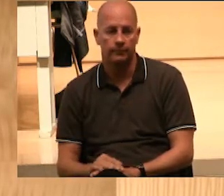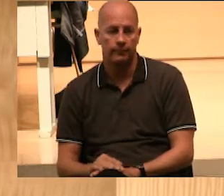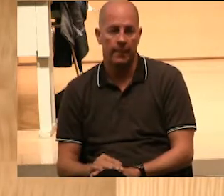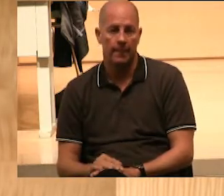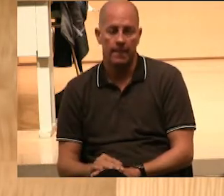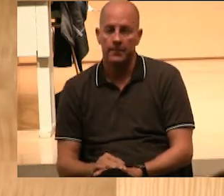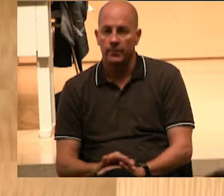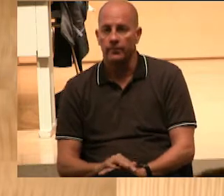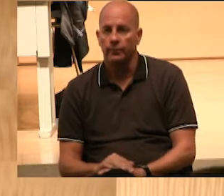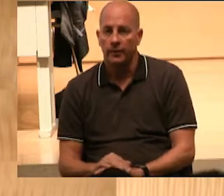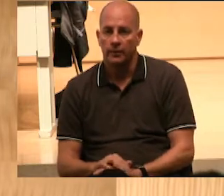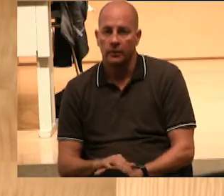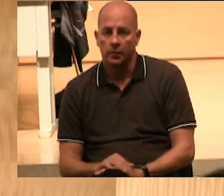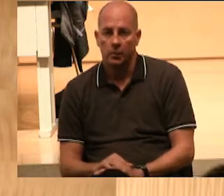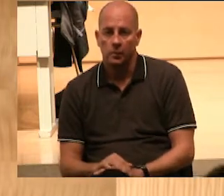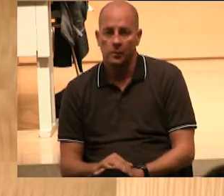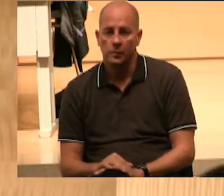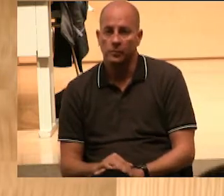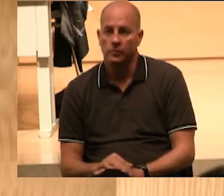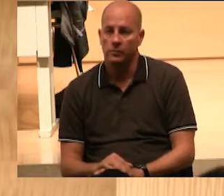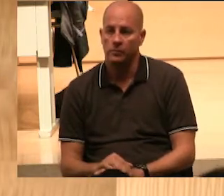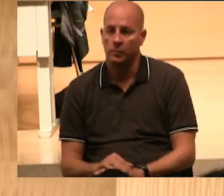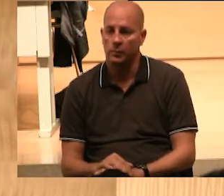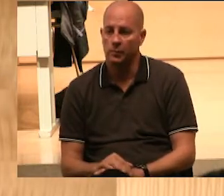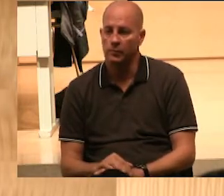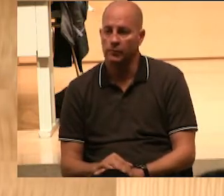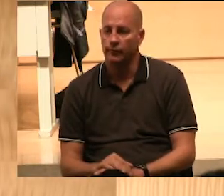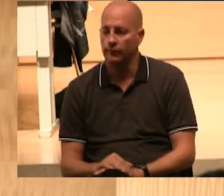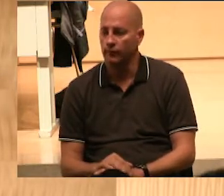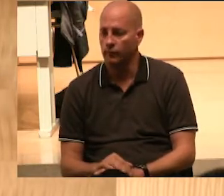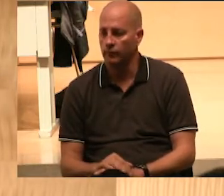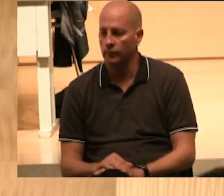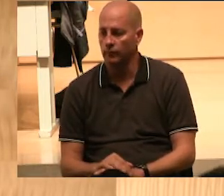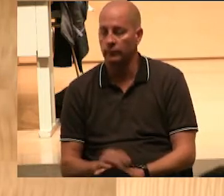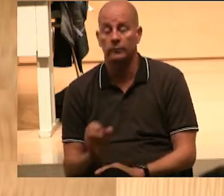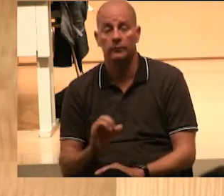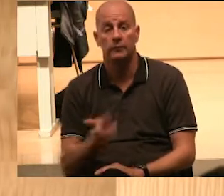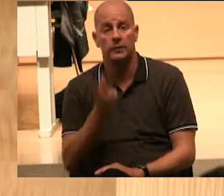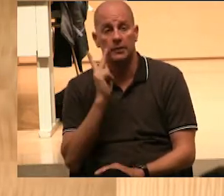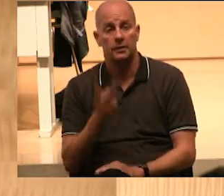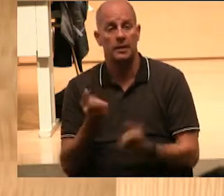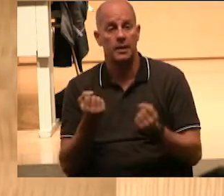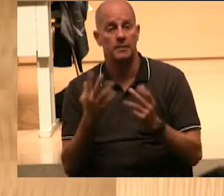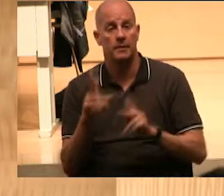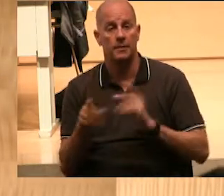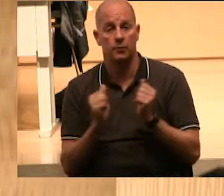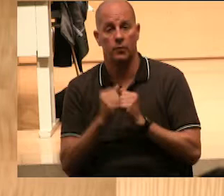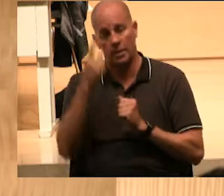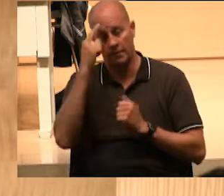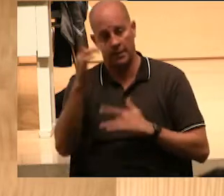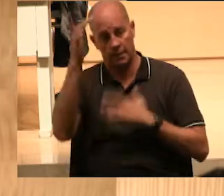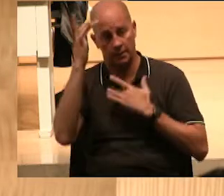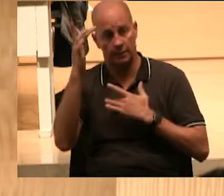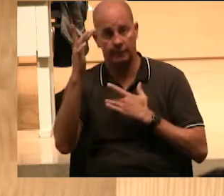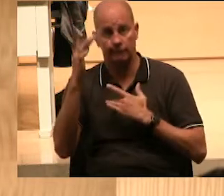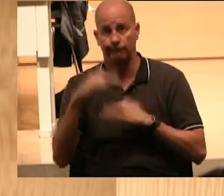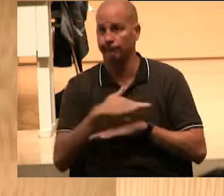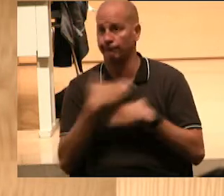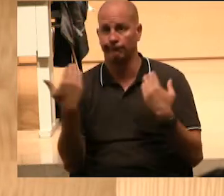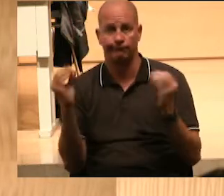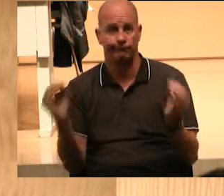mental illness, where it's 23%. And then you can also see that many people with mental illnesses don't get